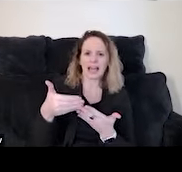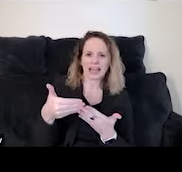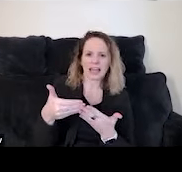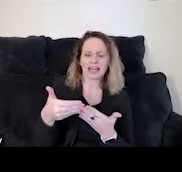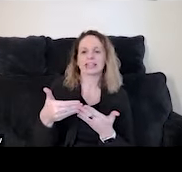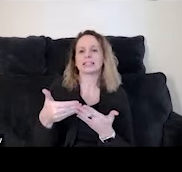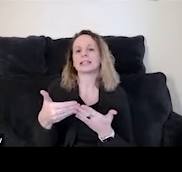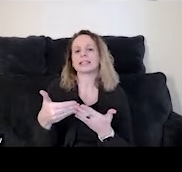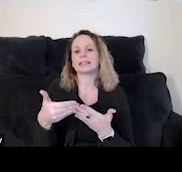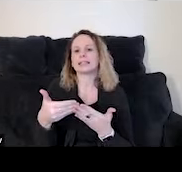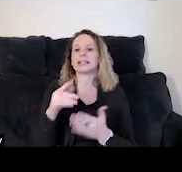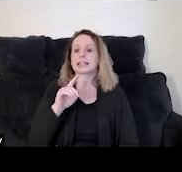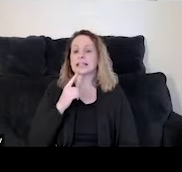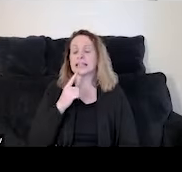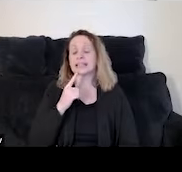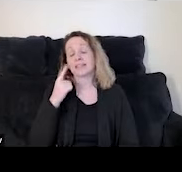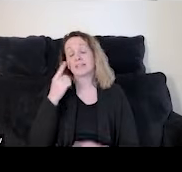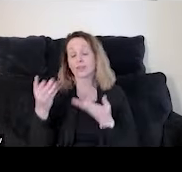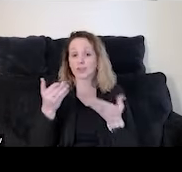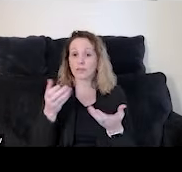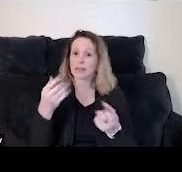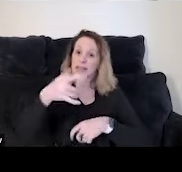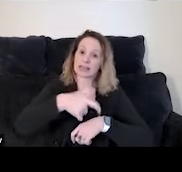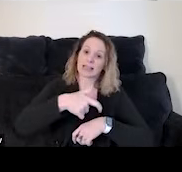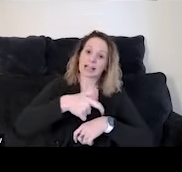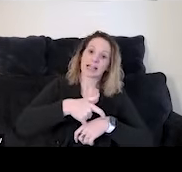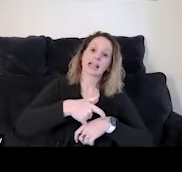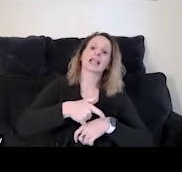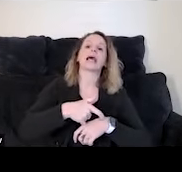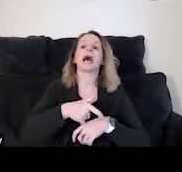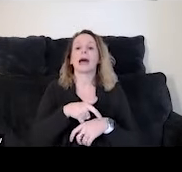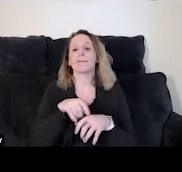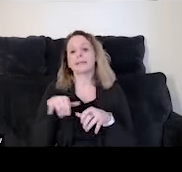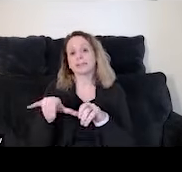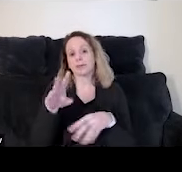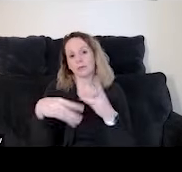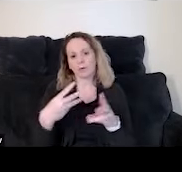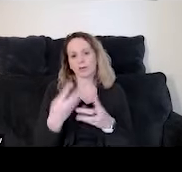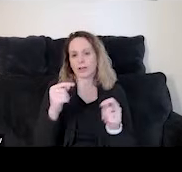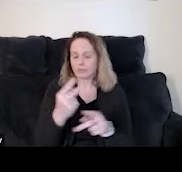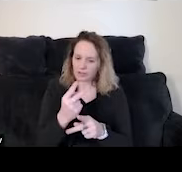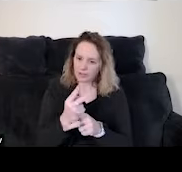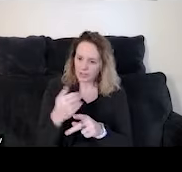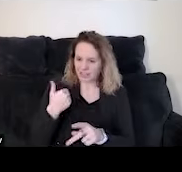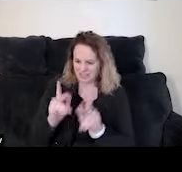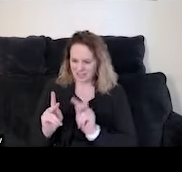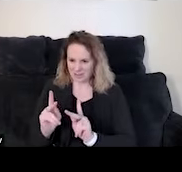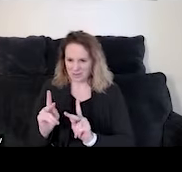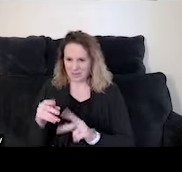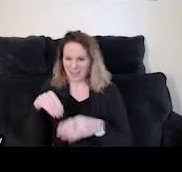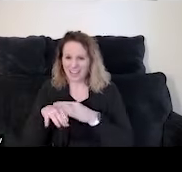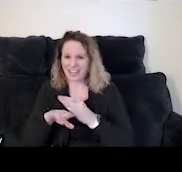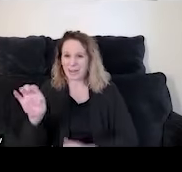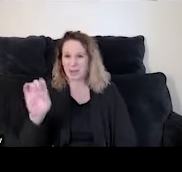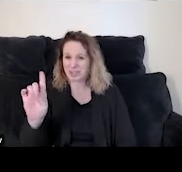particular intensities of service. We spend a lot of time in the mobile response and stabilization world trying to figure out how young people end up in emergency